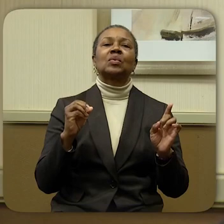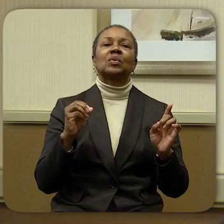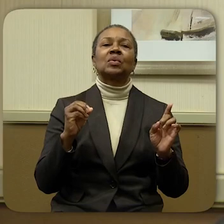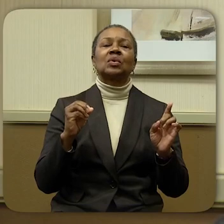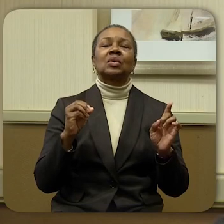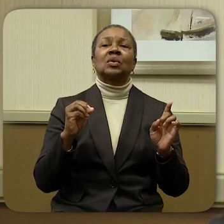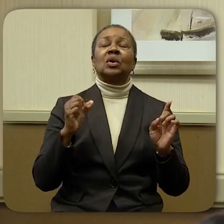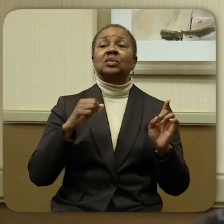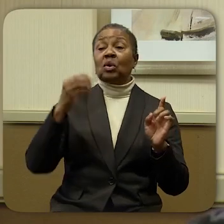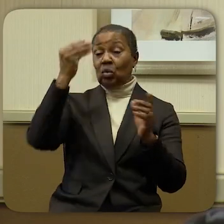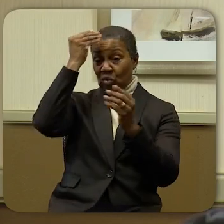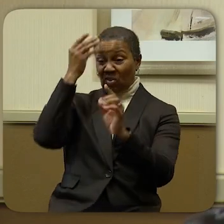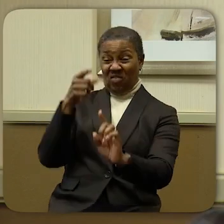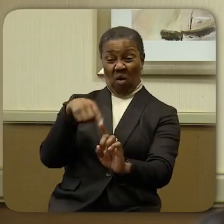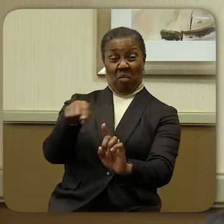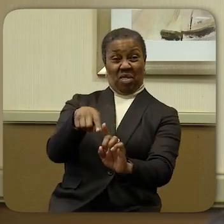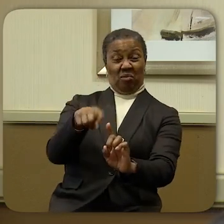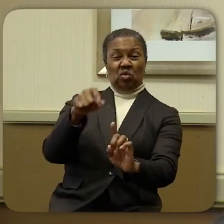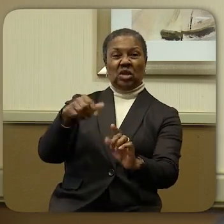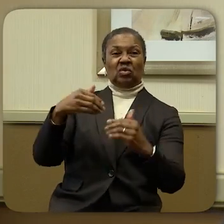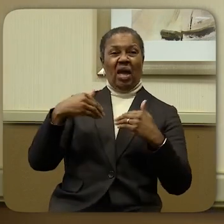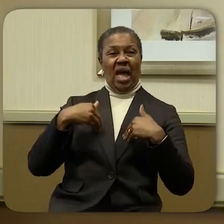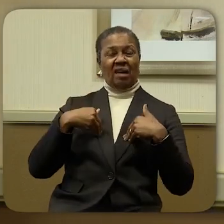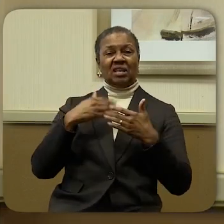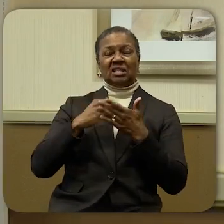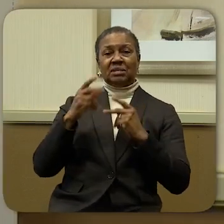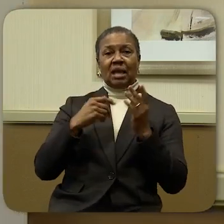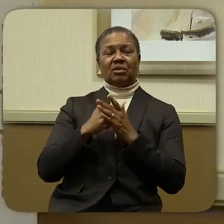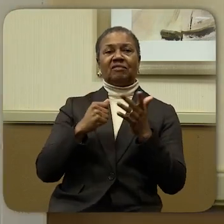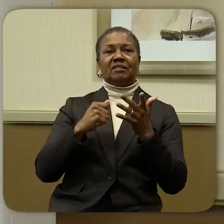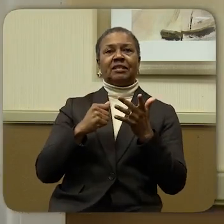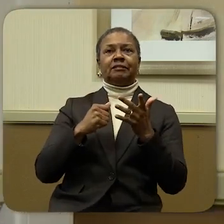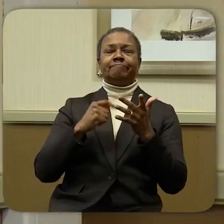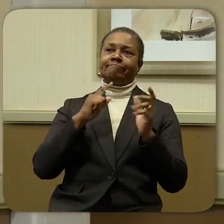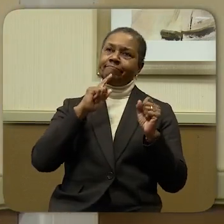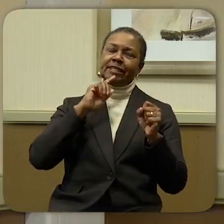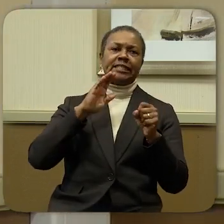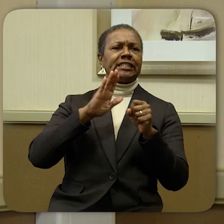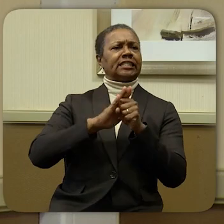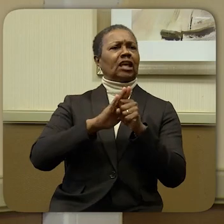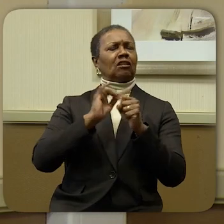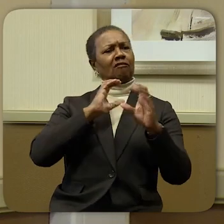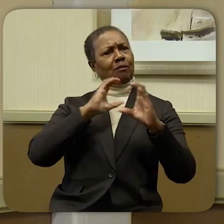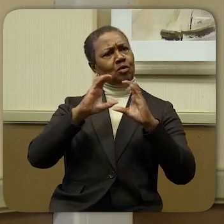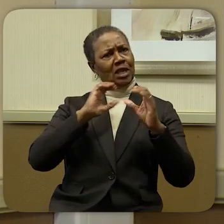to inform them, you need to have some type of seal of communication.